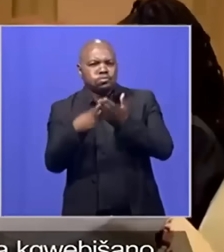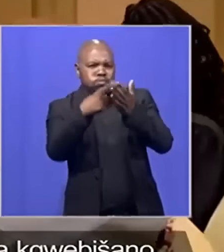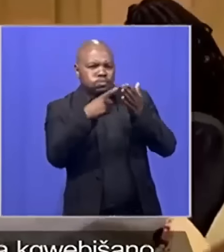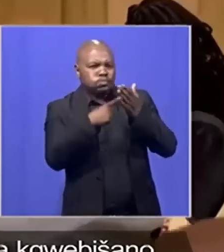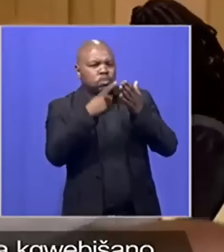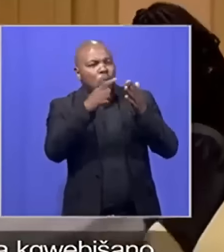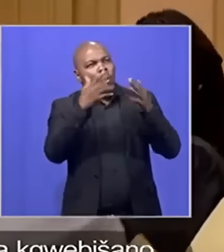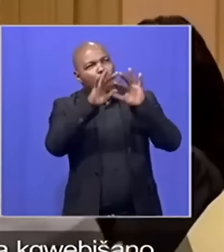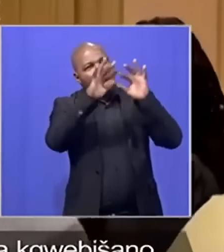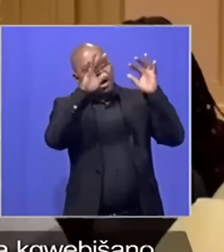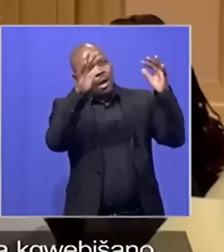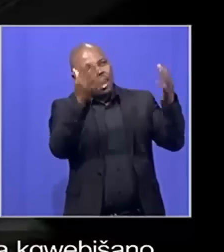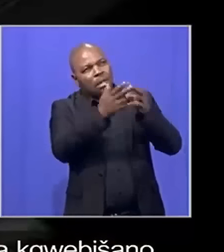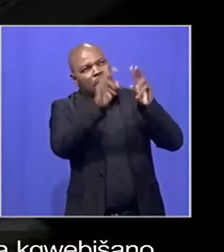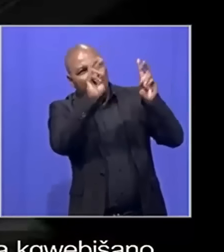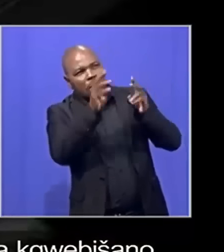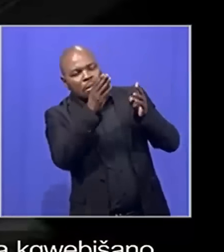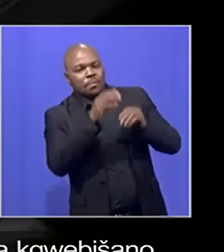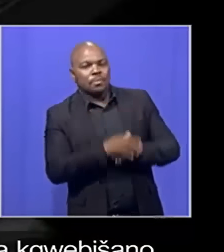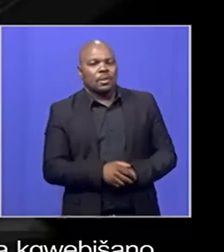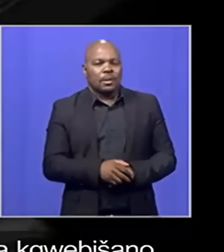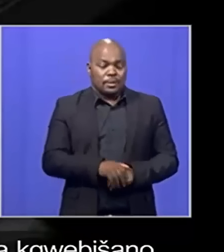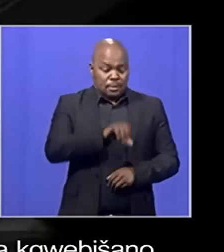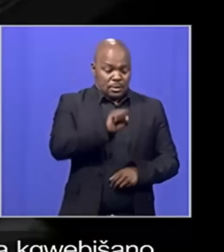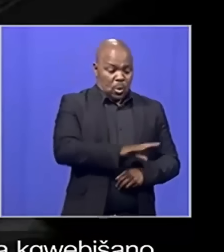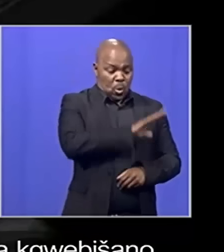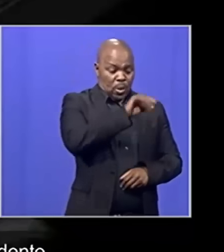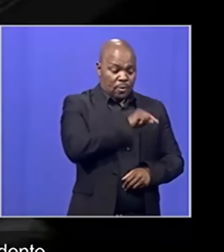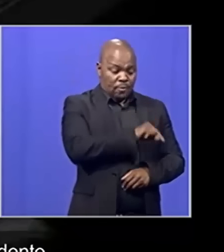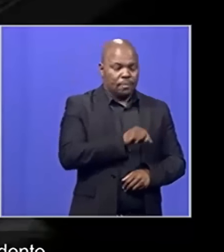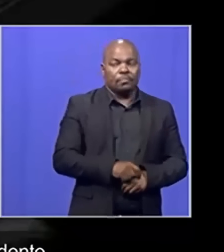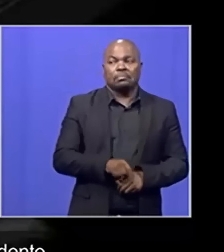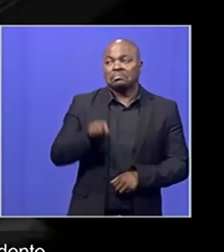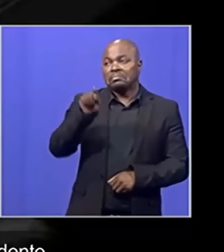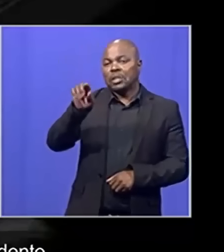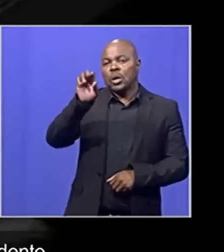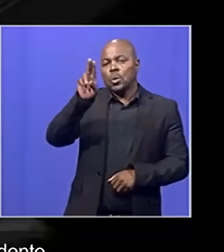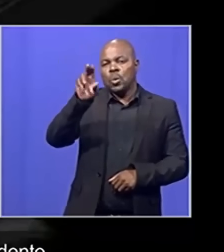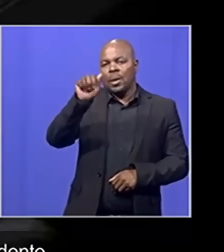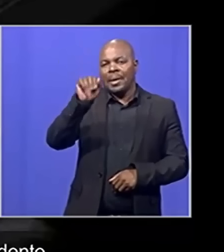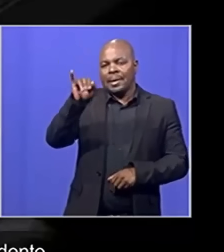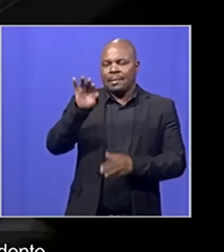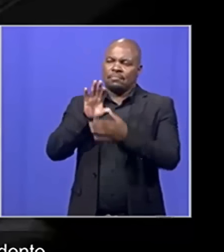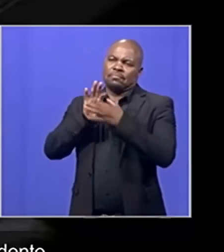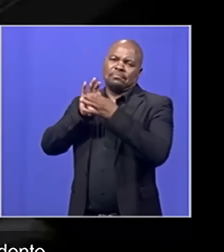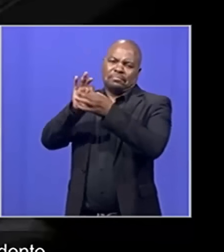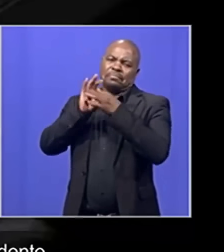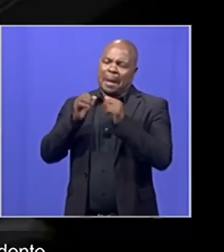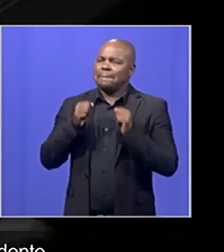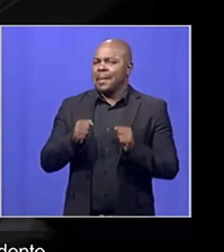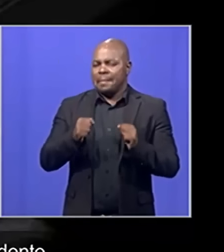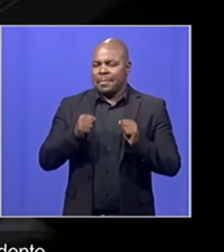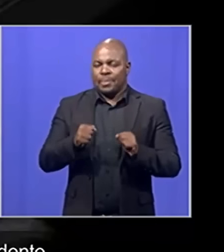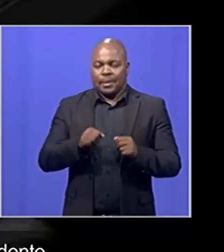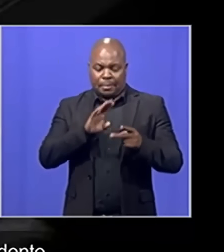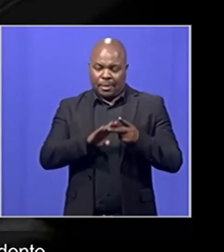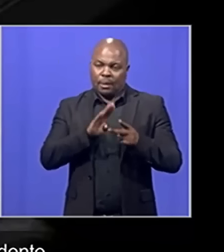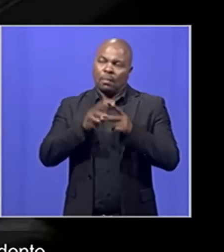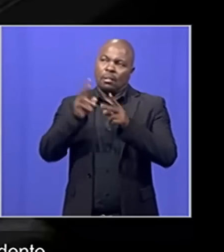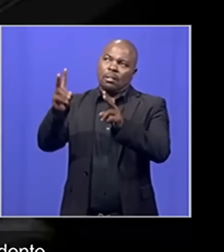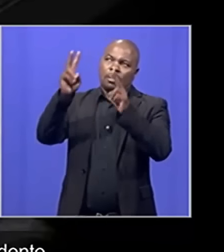ama energy ya lefase ka bophara. South Africa maintains cordial bilateral relations with the UAE, characterized by